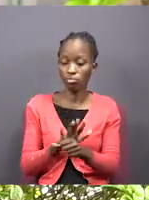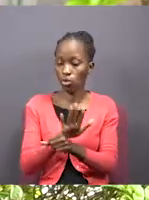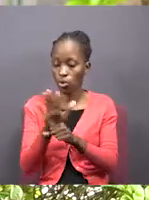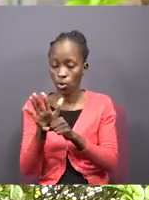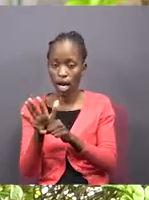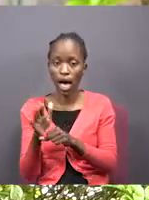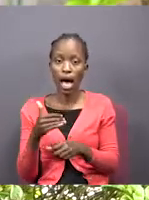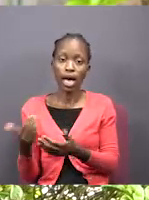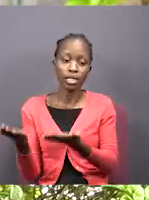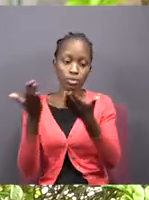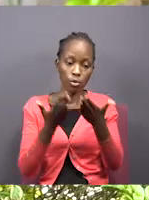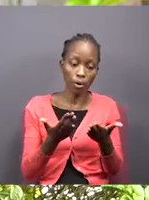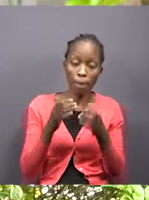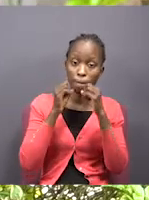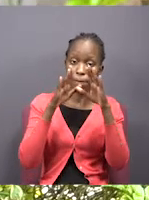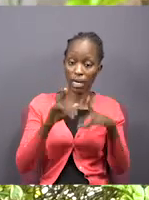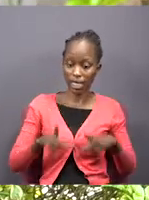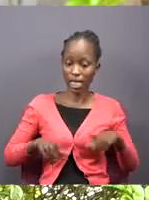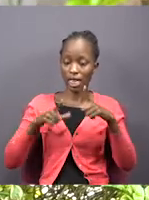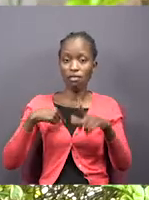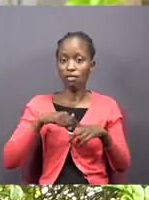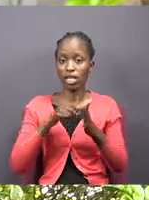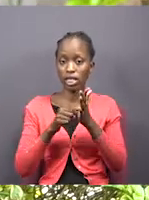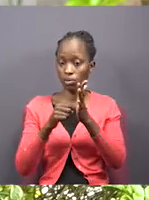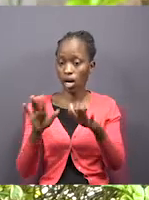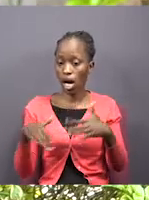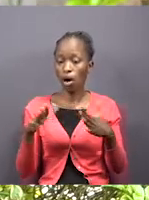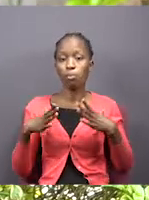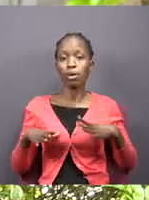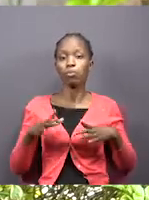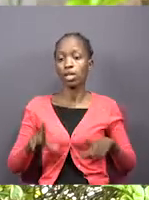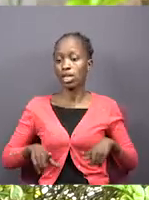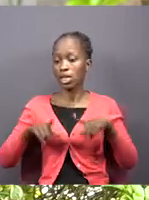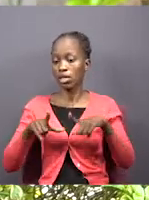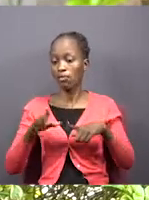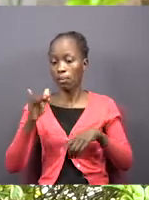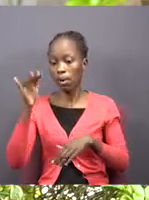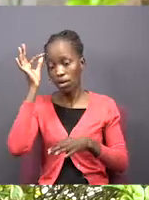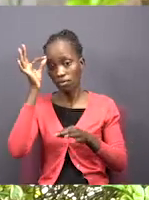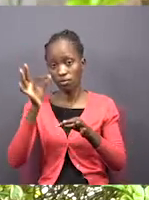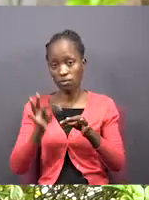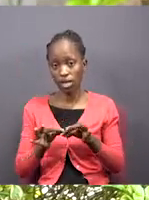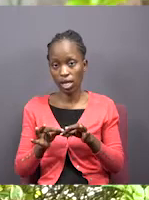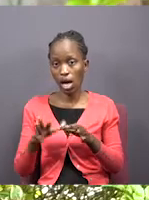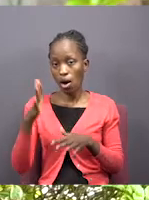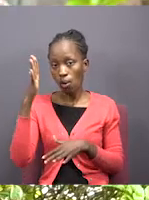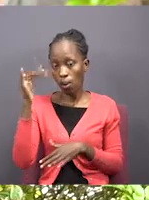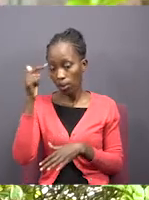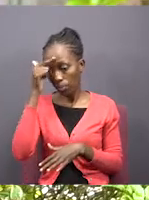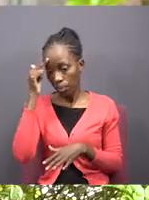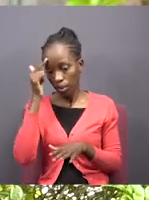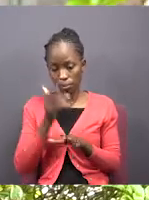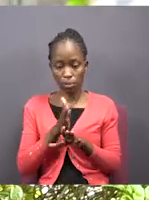COVID-19 has brought some blessings into our lives. For example, is the way people today live by faith. They live by faith